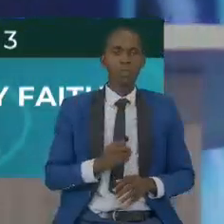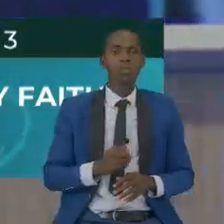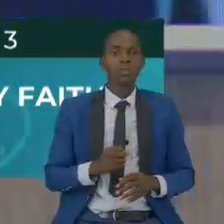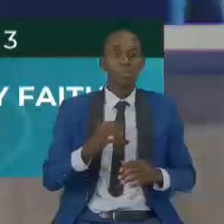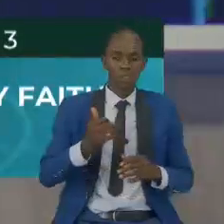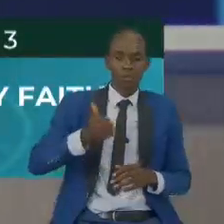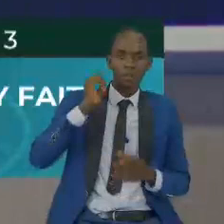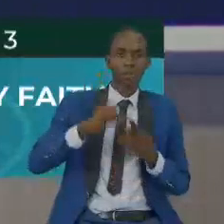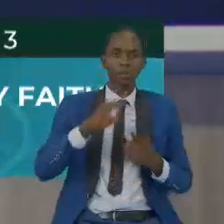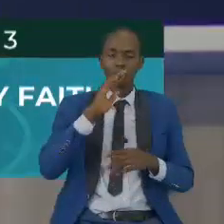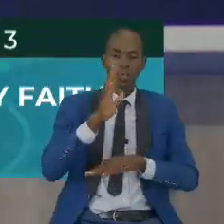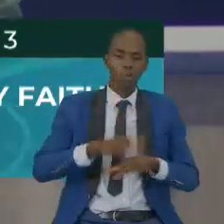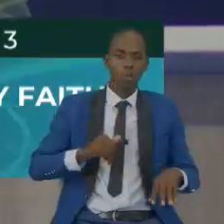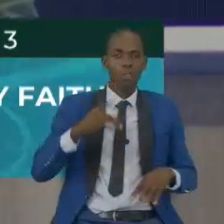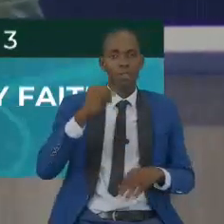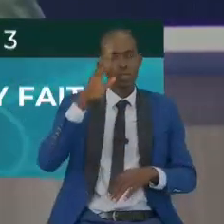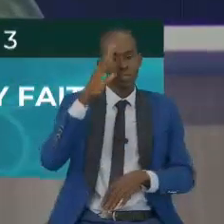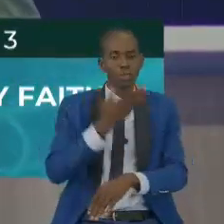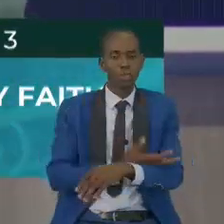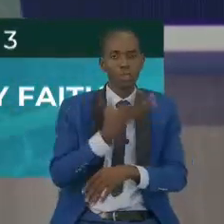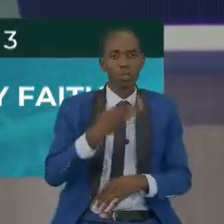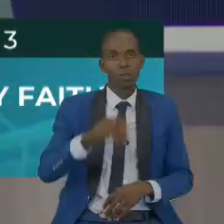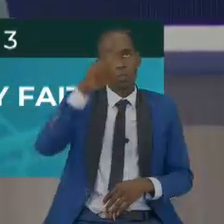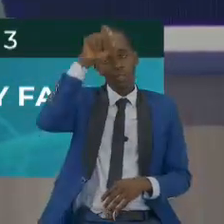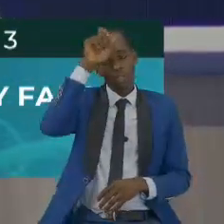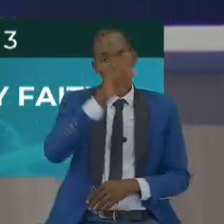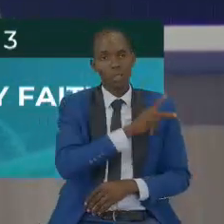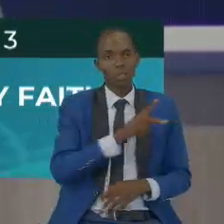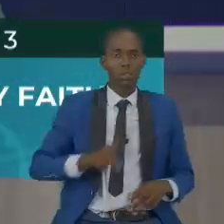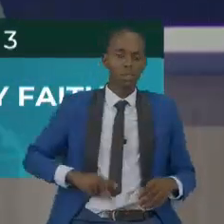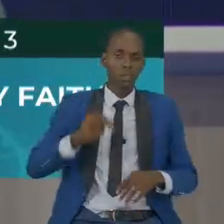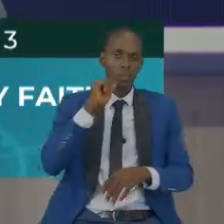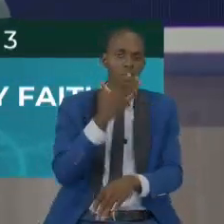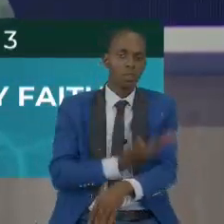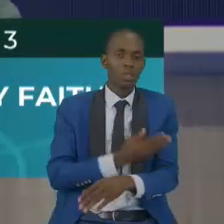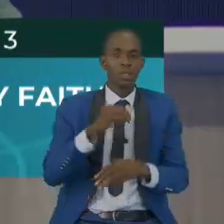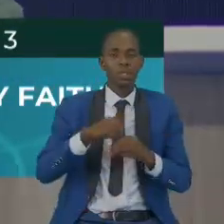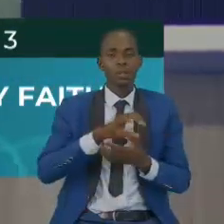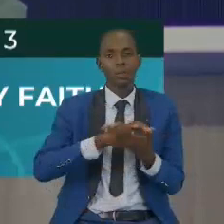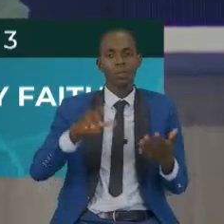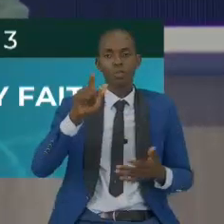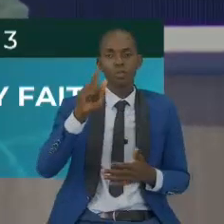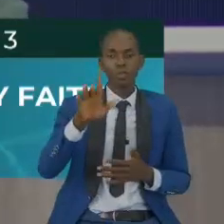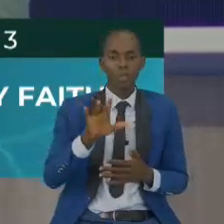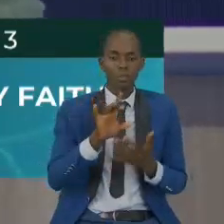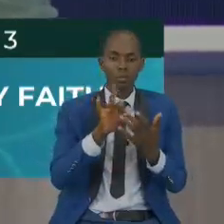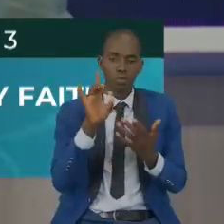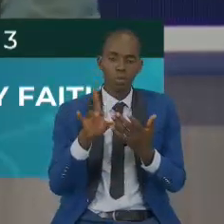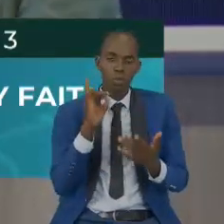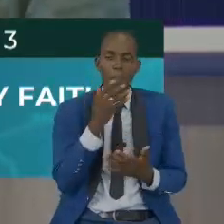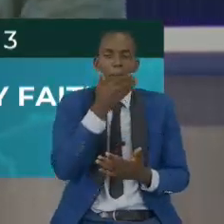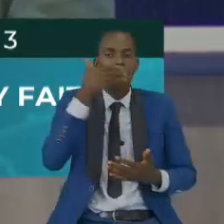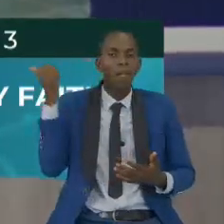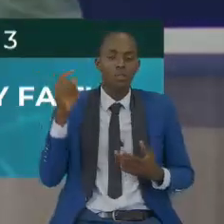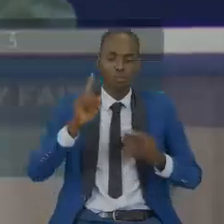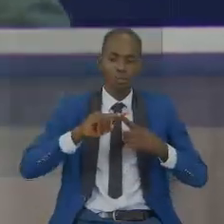called the son of Pharaoh's daughter. In verse 25, choosing rather to